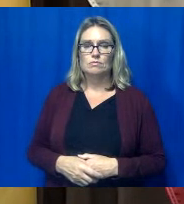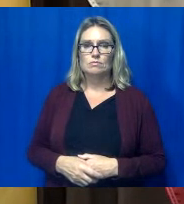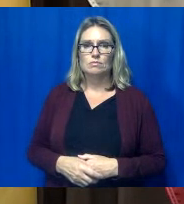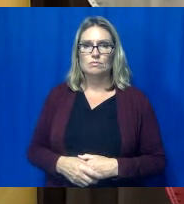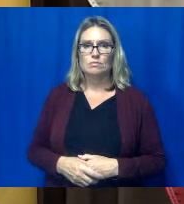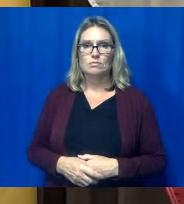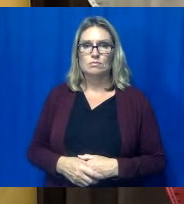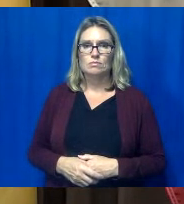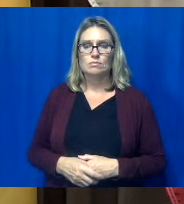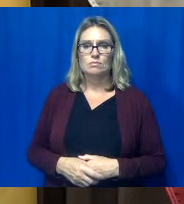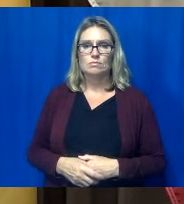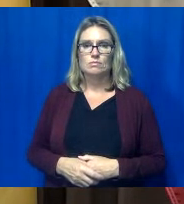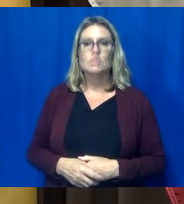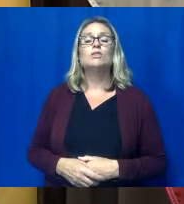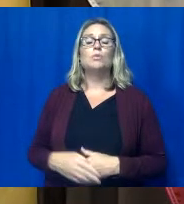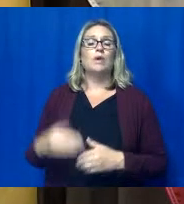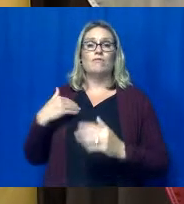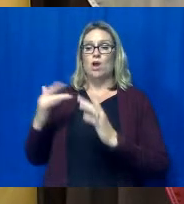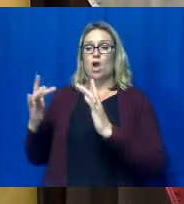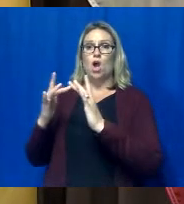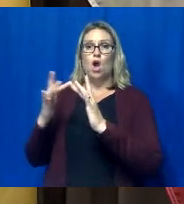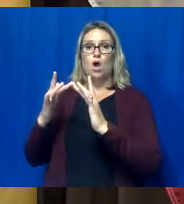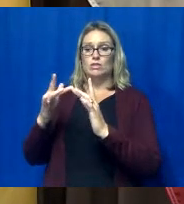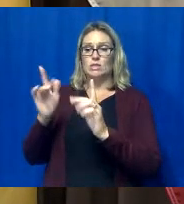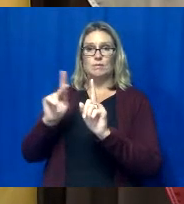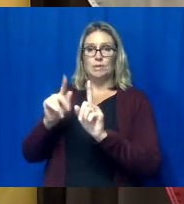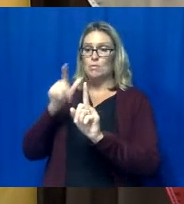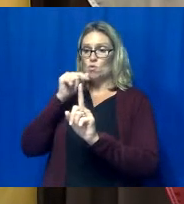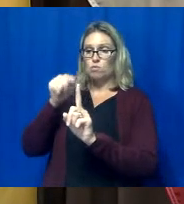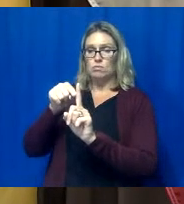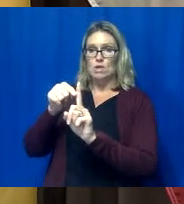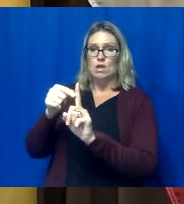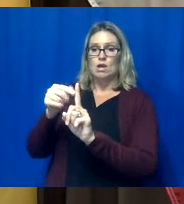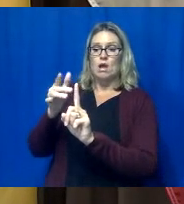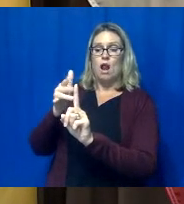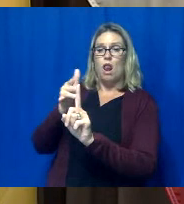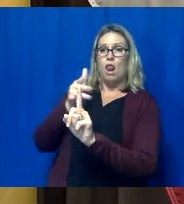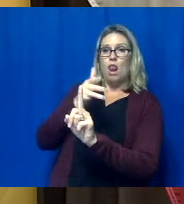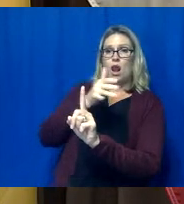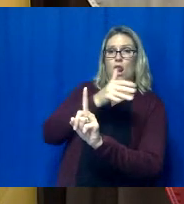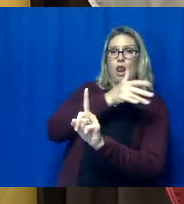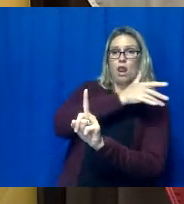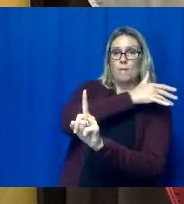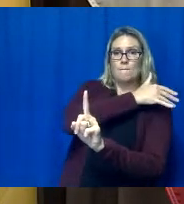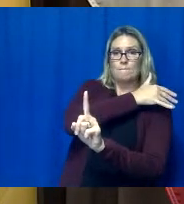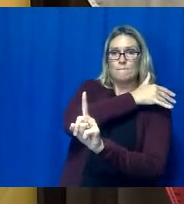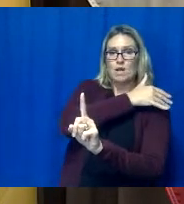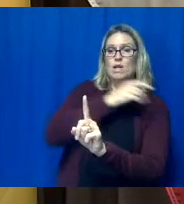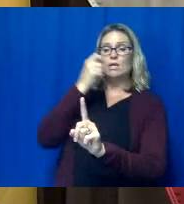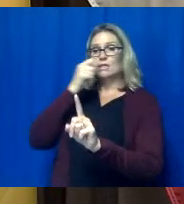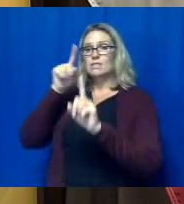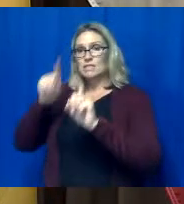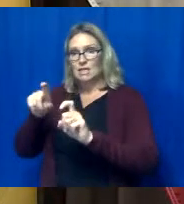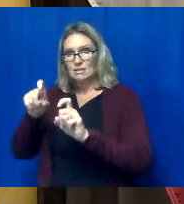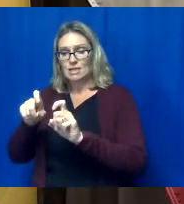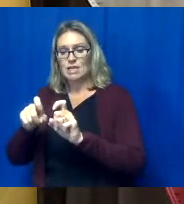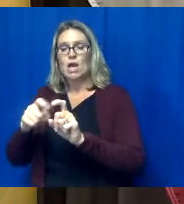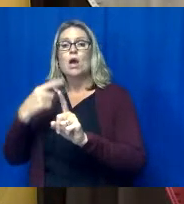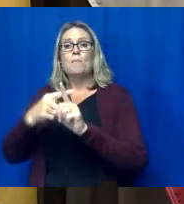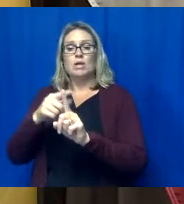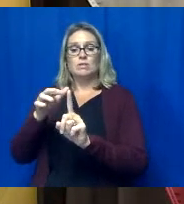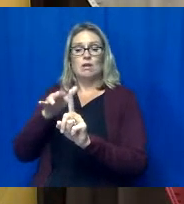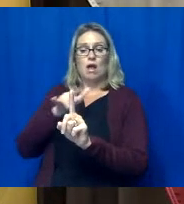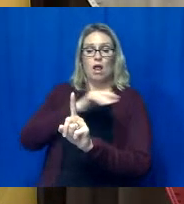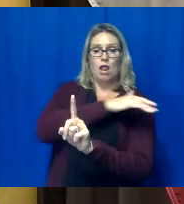contact tracing and testing based on contact tracing and isolation based